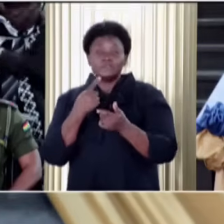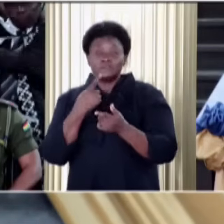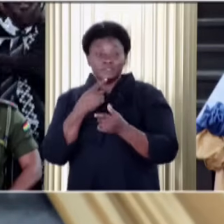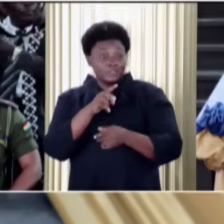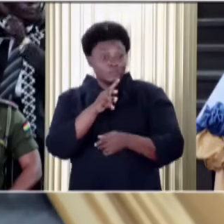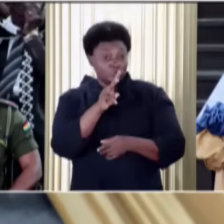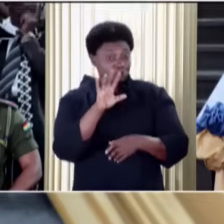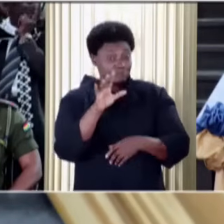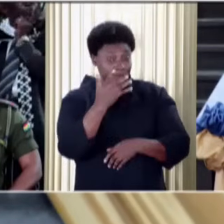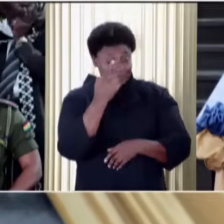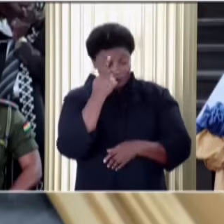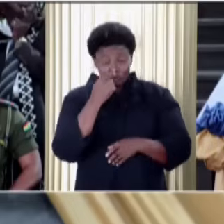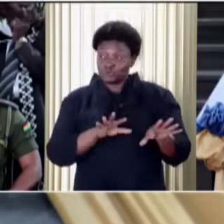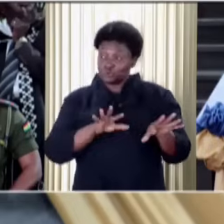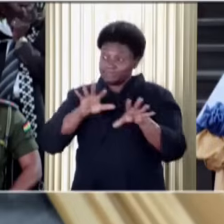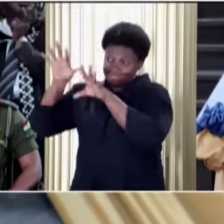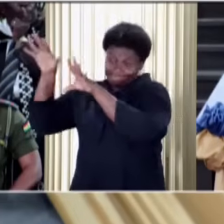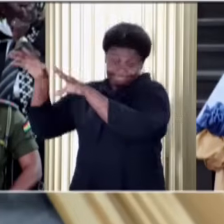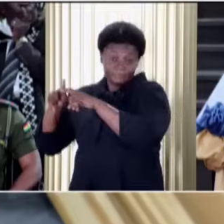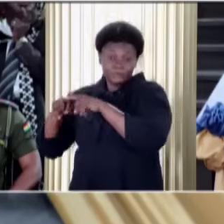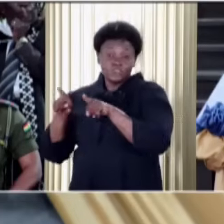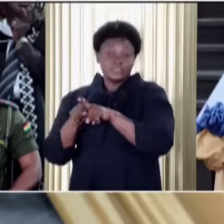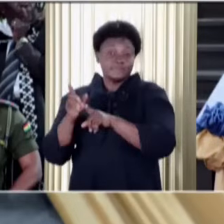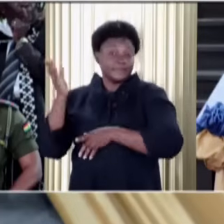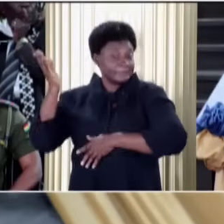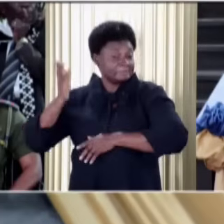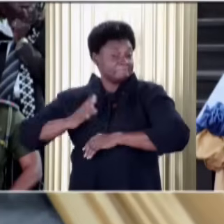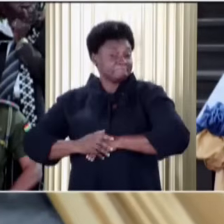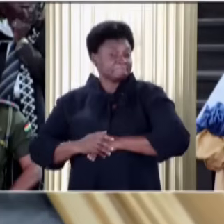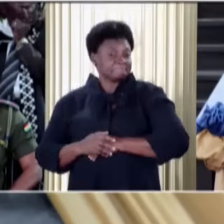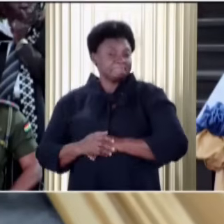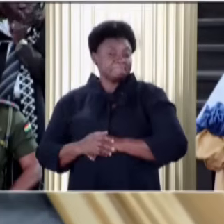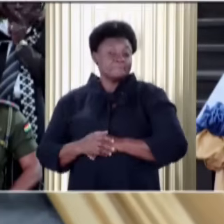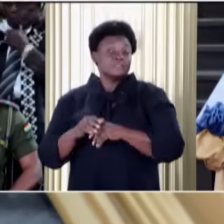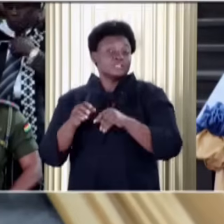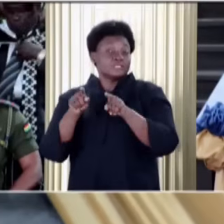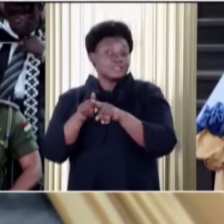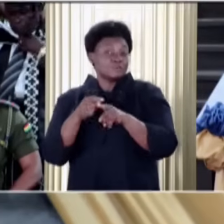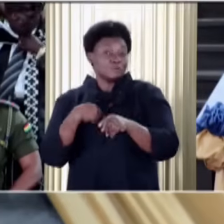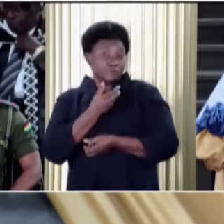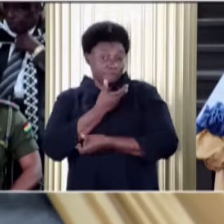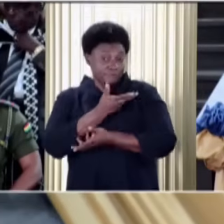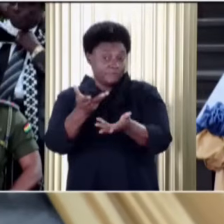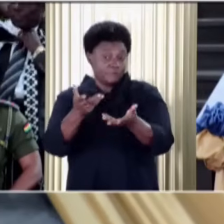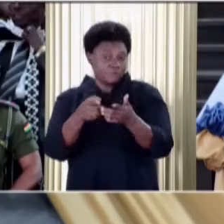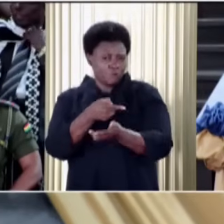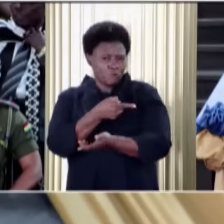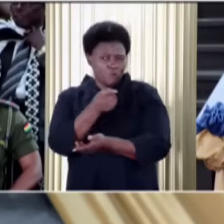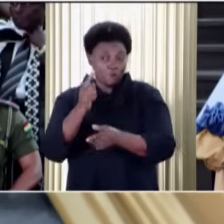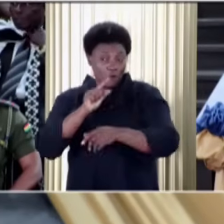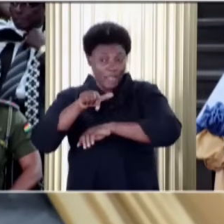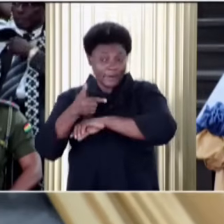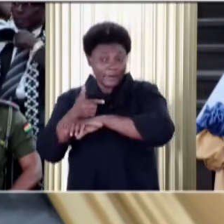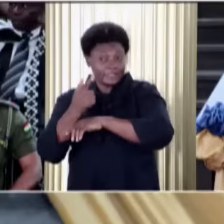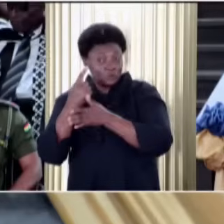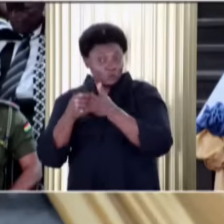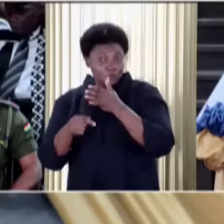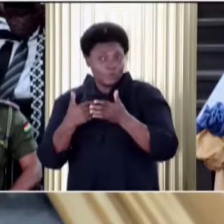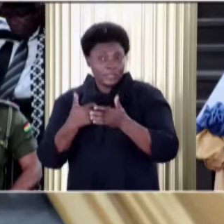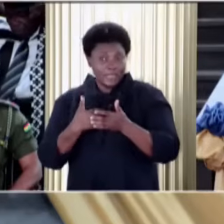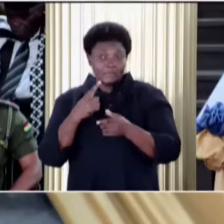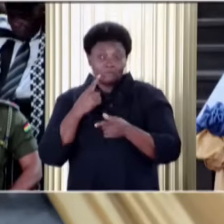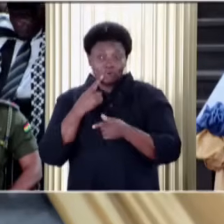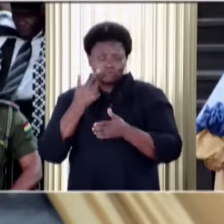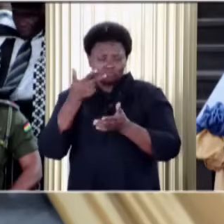kindly asked to join us over there. Would also like to inform all our graduates that we have accredited